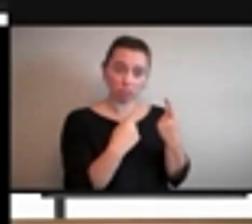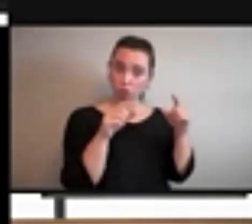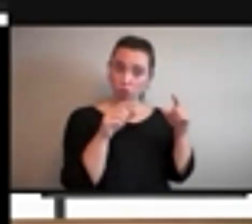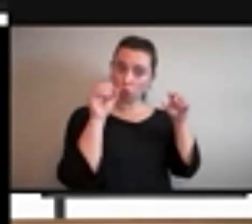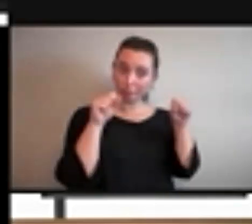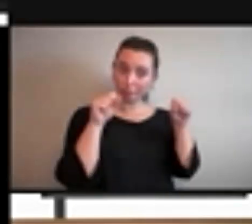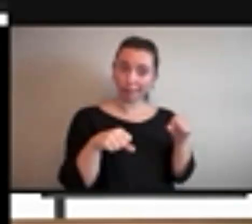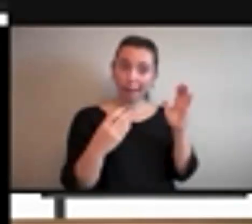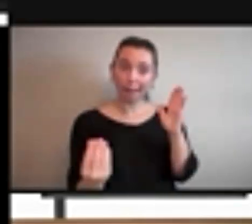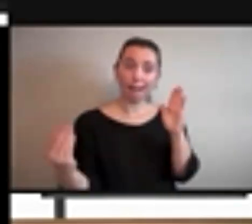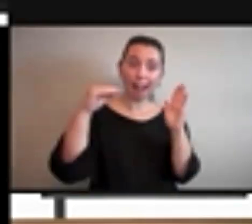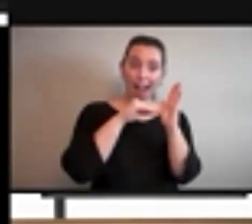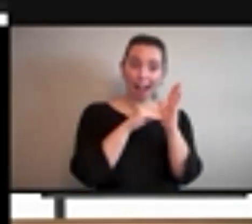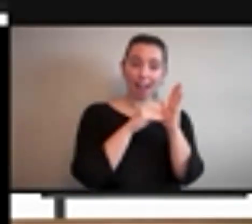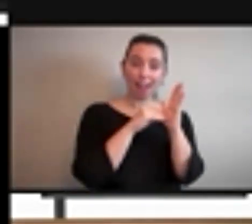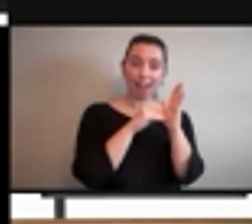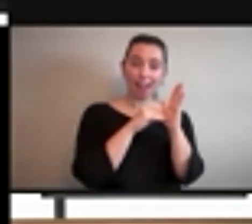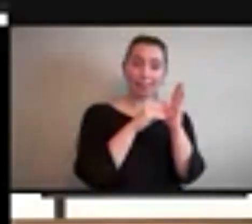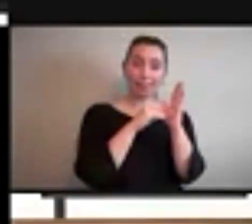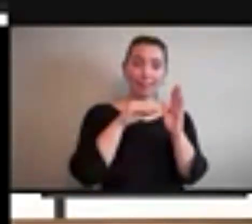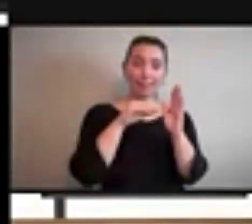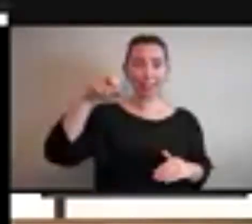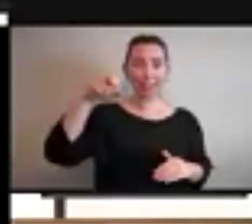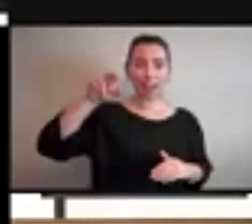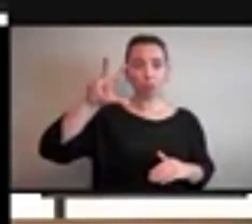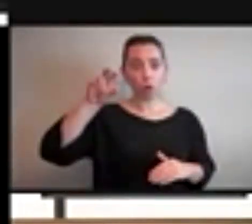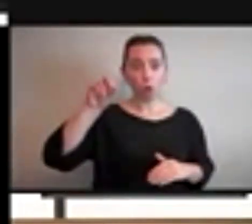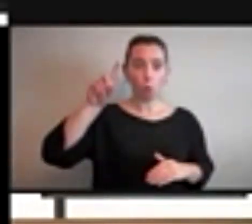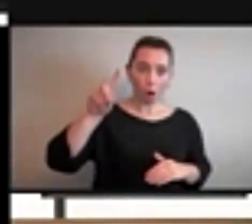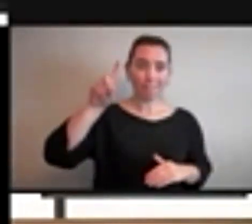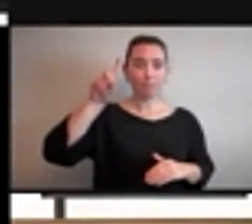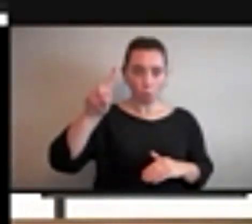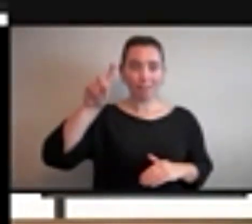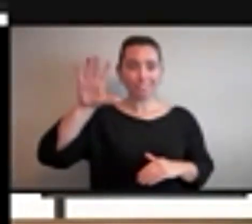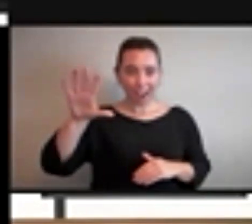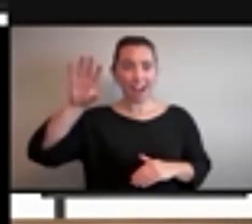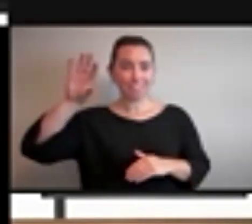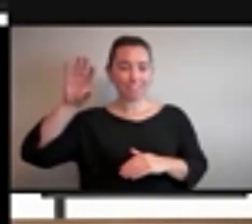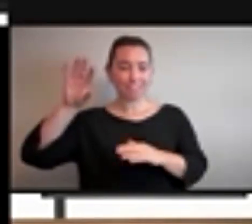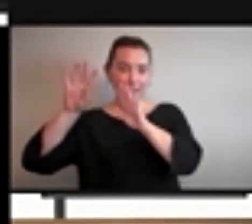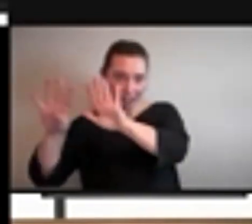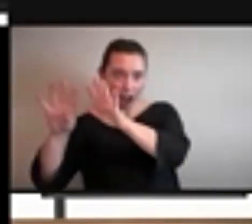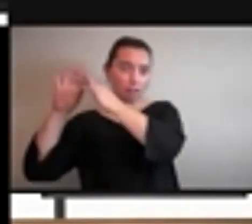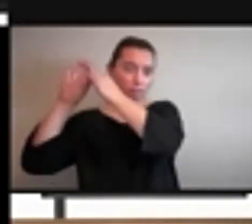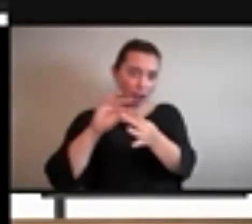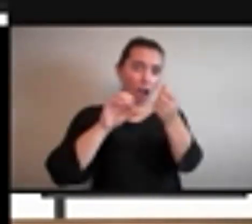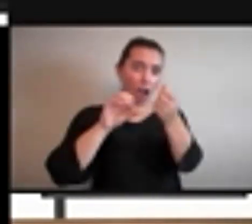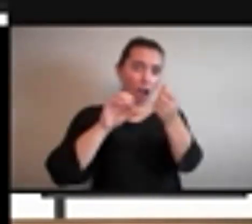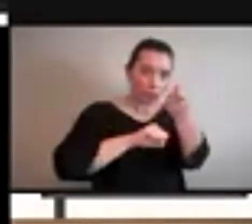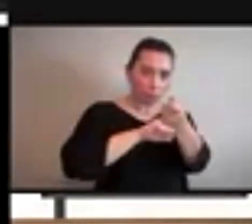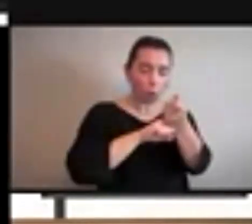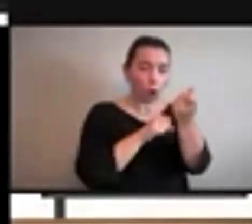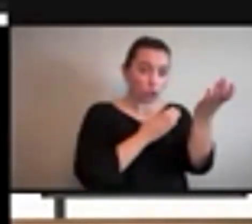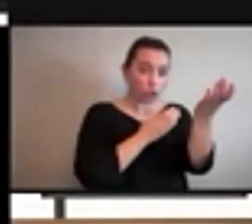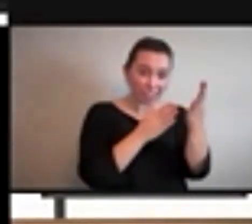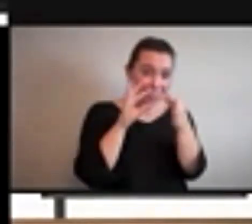specific requirements in the EN 301549 concerning support services about the ICT, or will